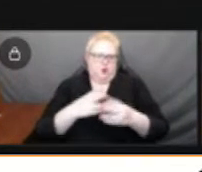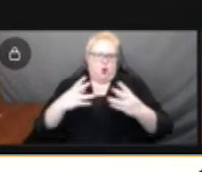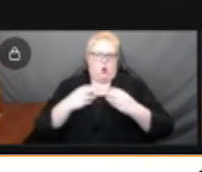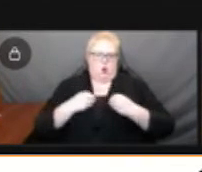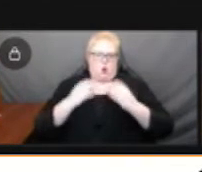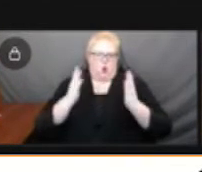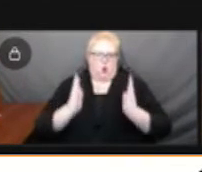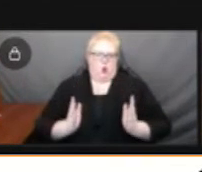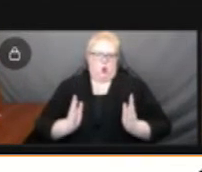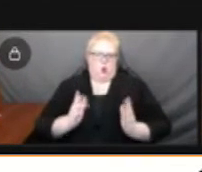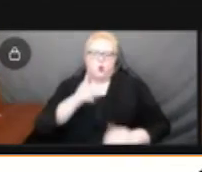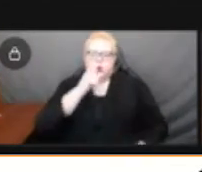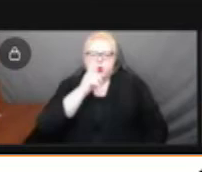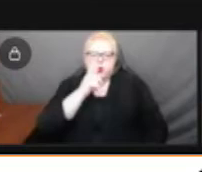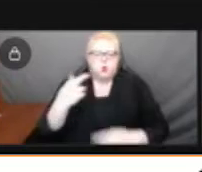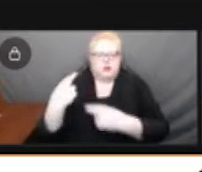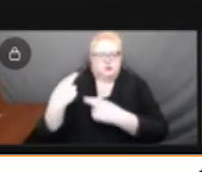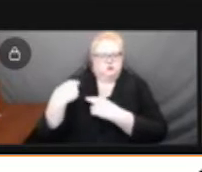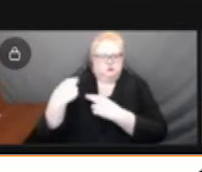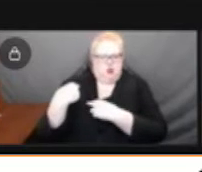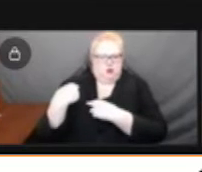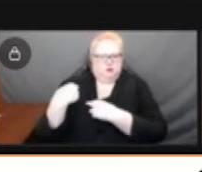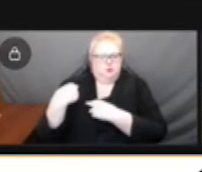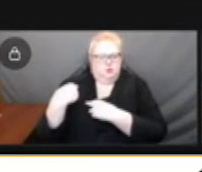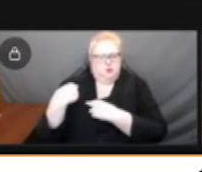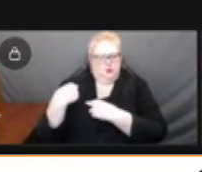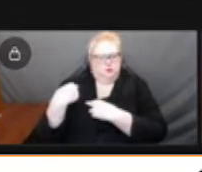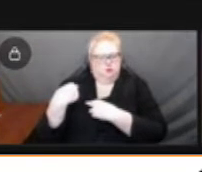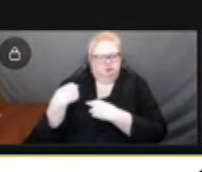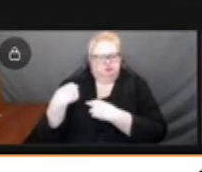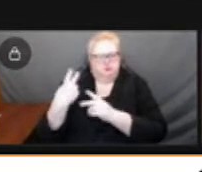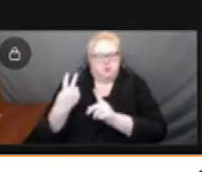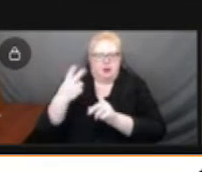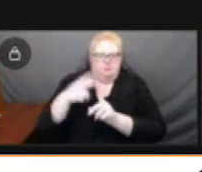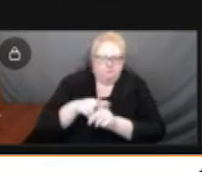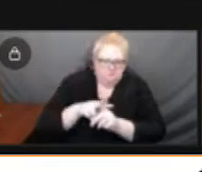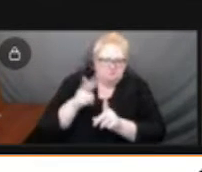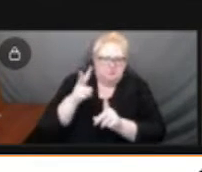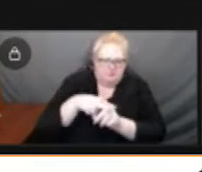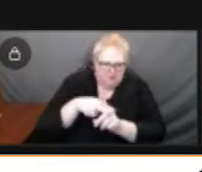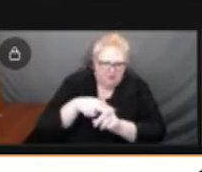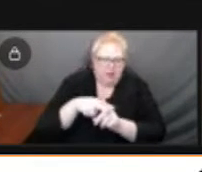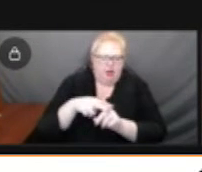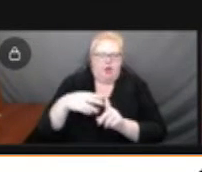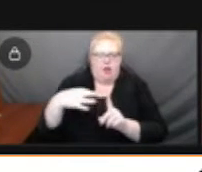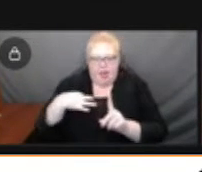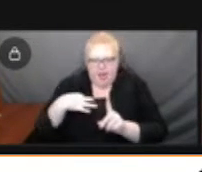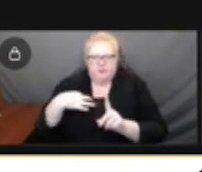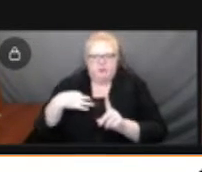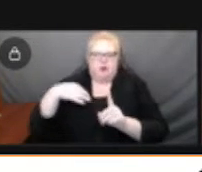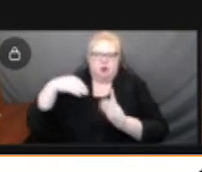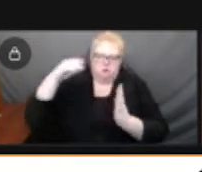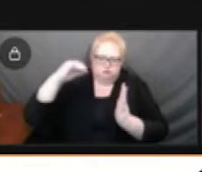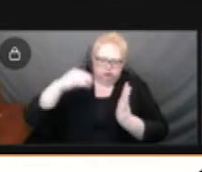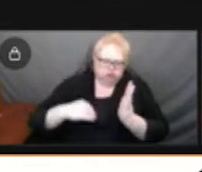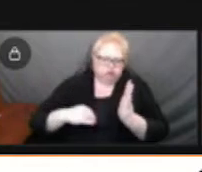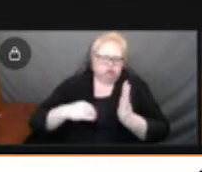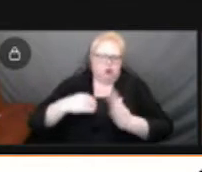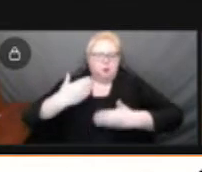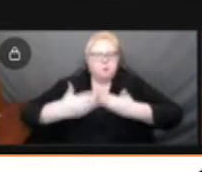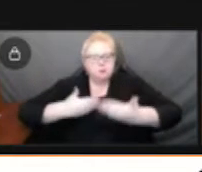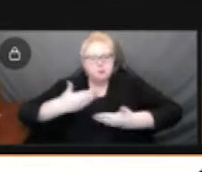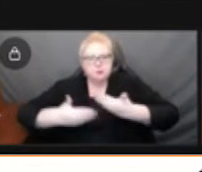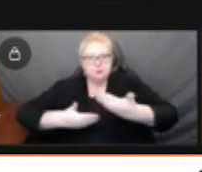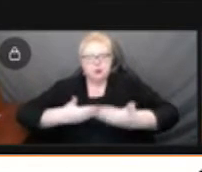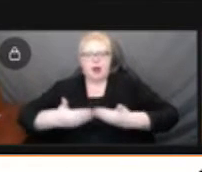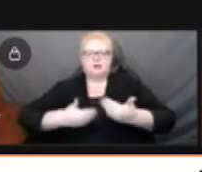that's responsible for, making application and, going through the process. That